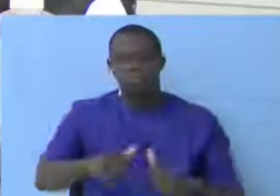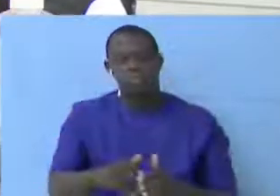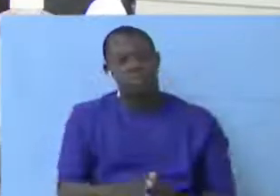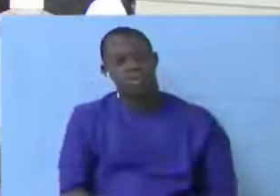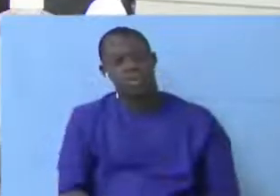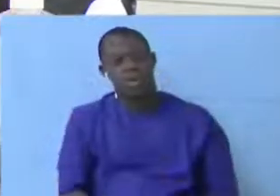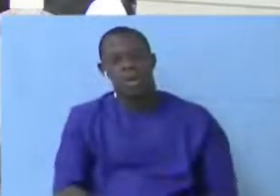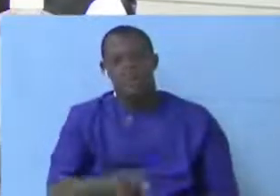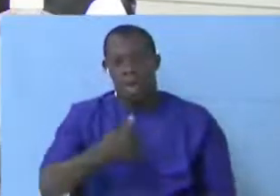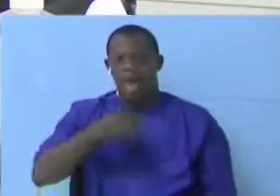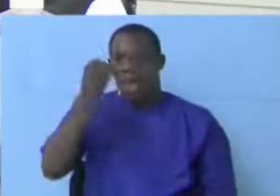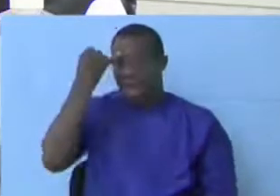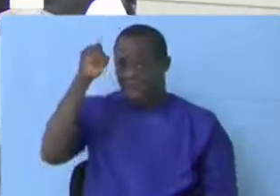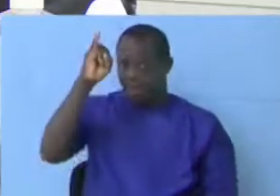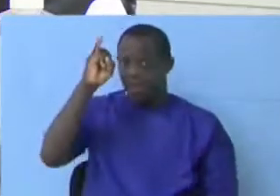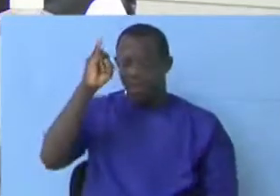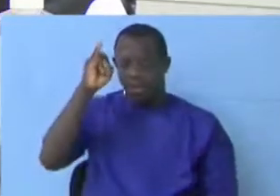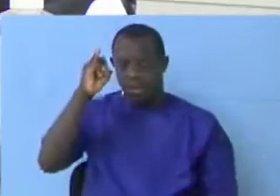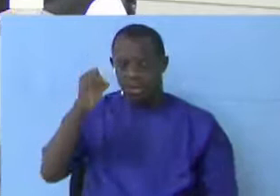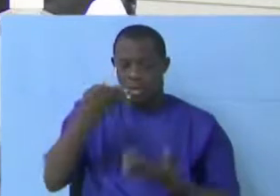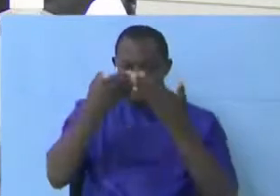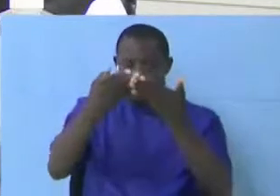And I suggested to him,